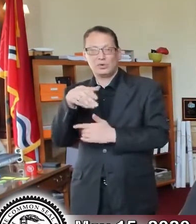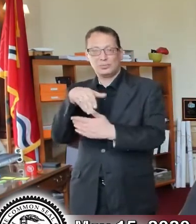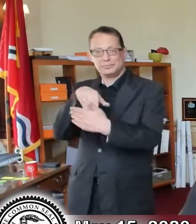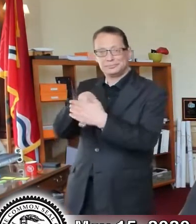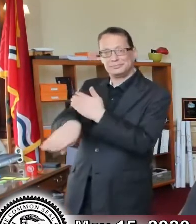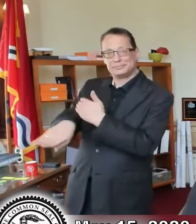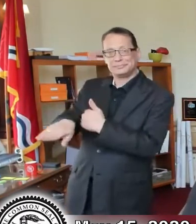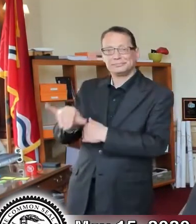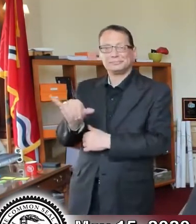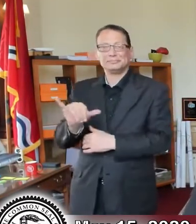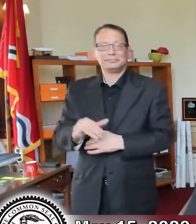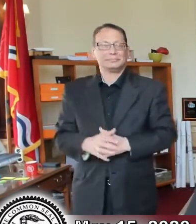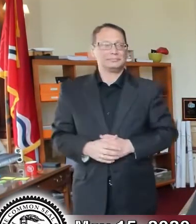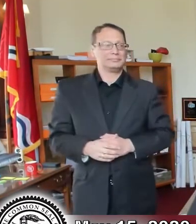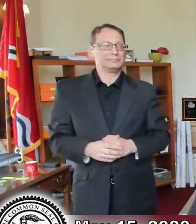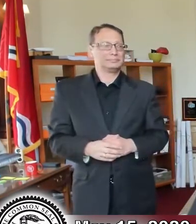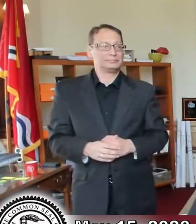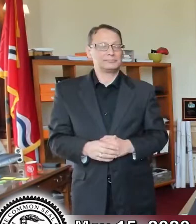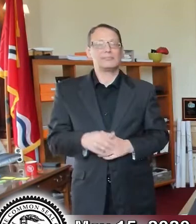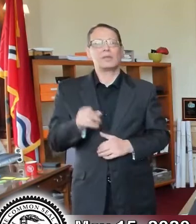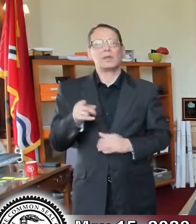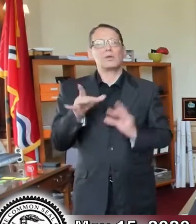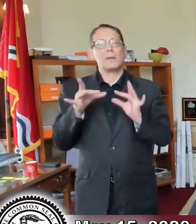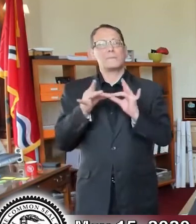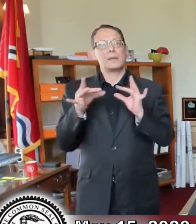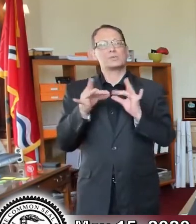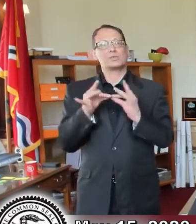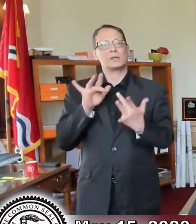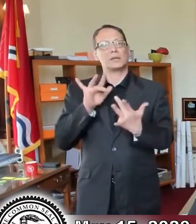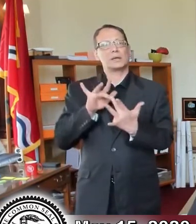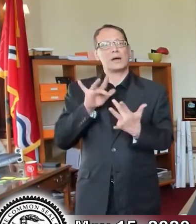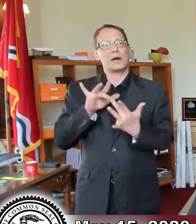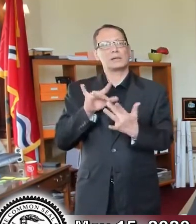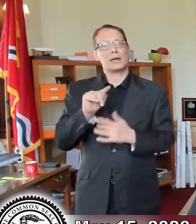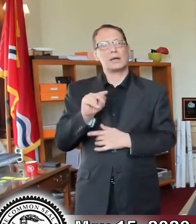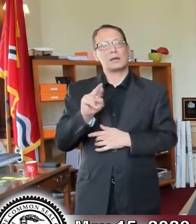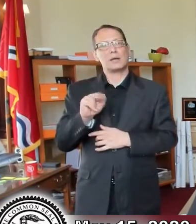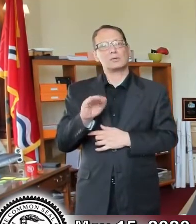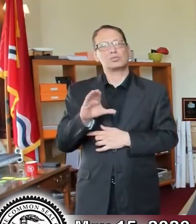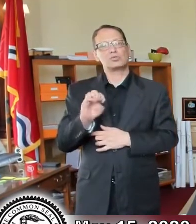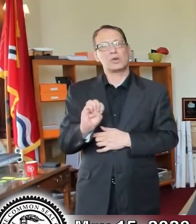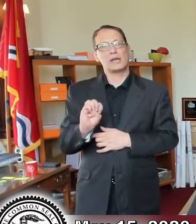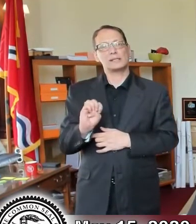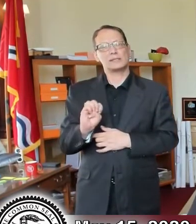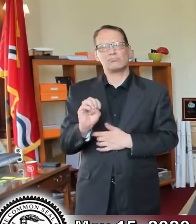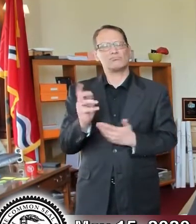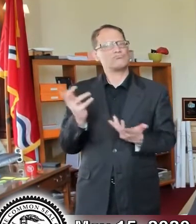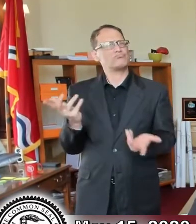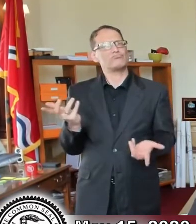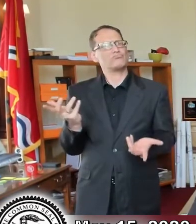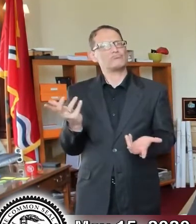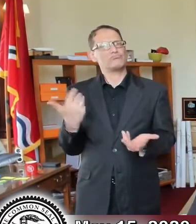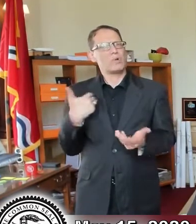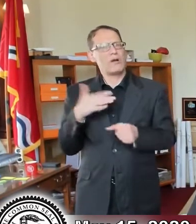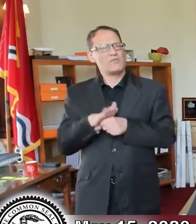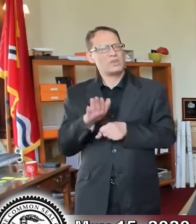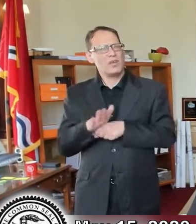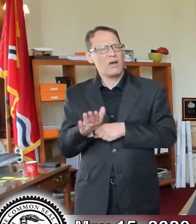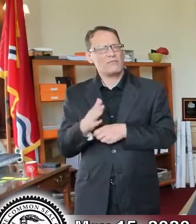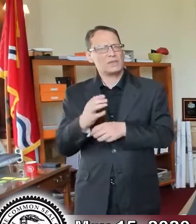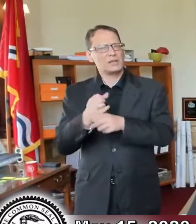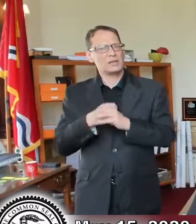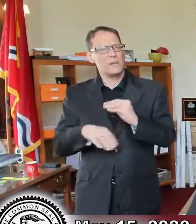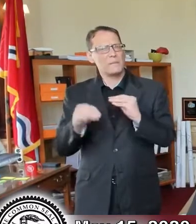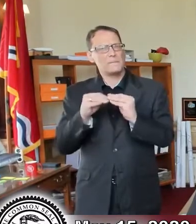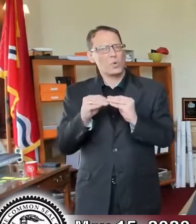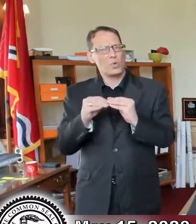to see them. Mary, you mentioned contact tracing. Can you speak to how that's going in the city? Do we have enough? Are we getting more? And